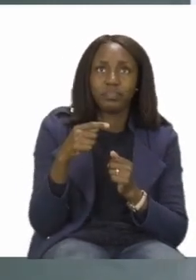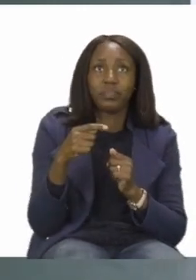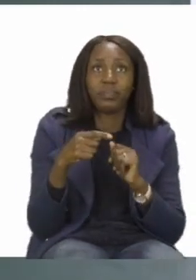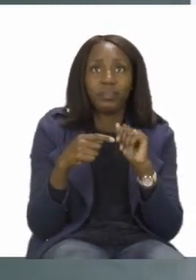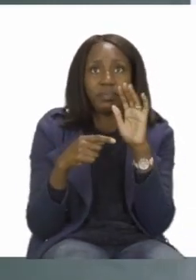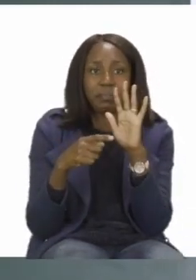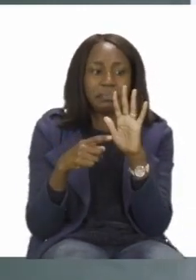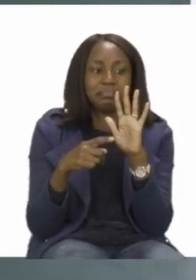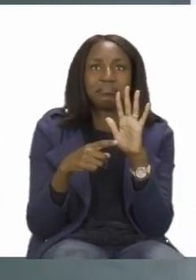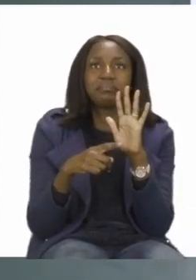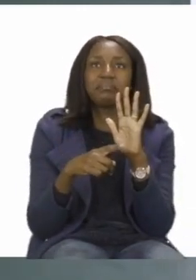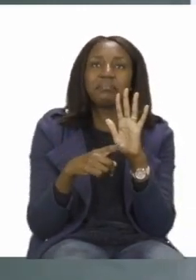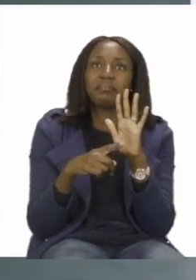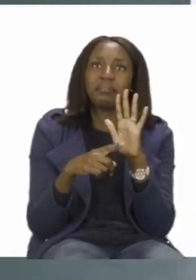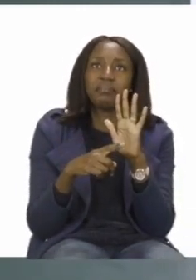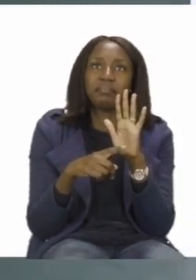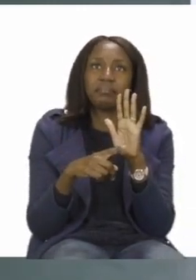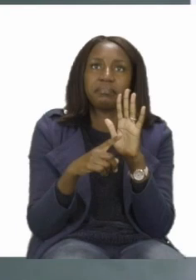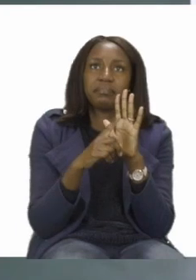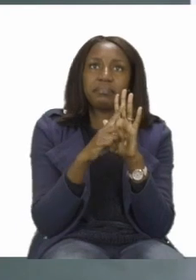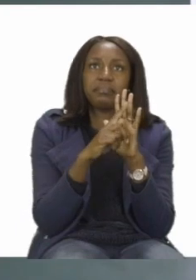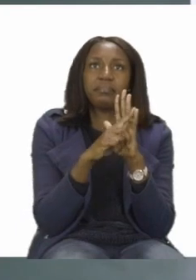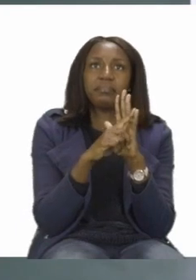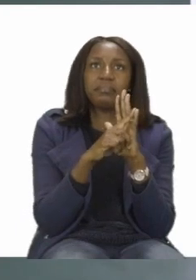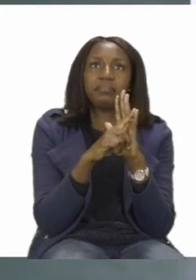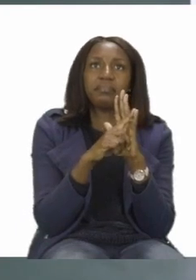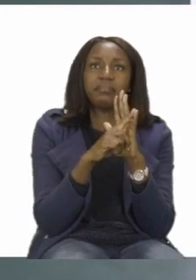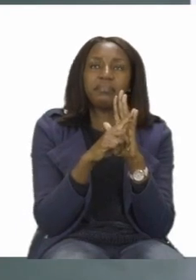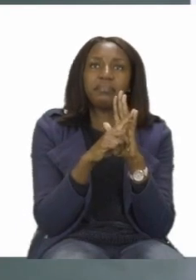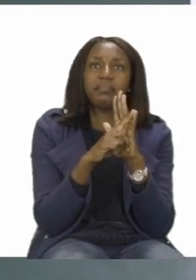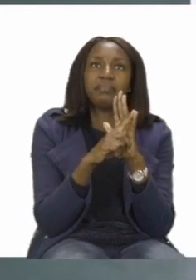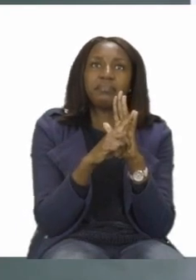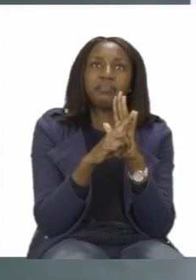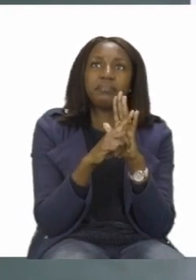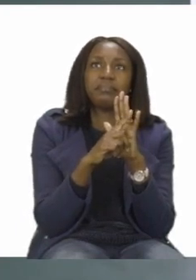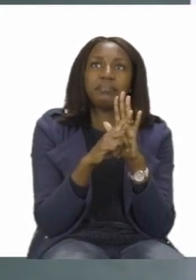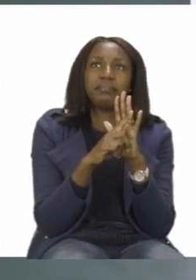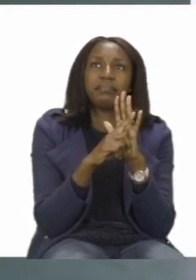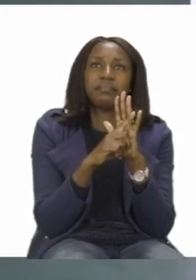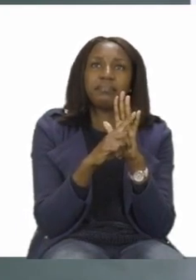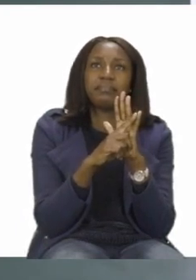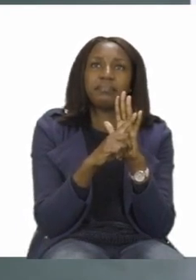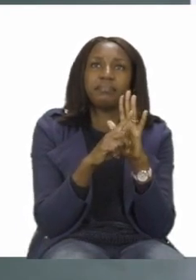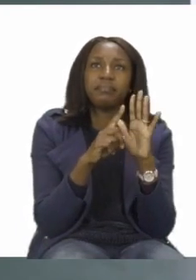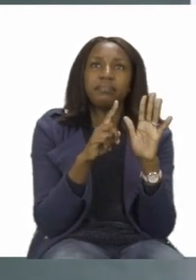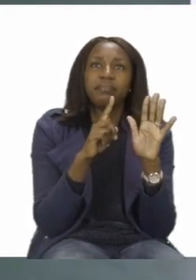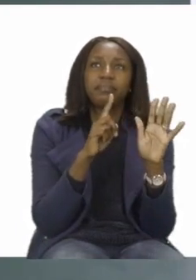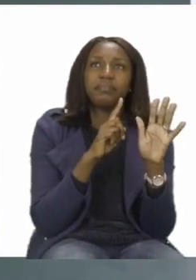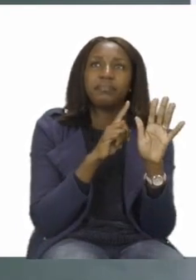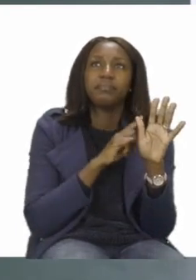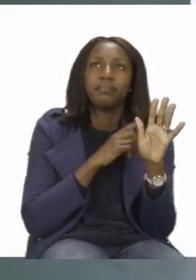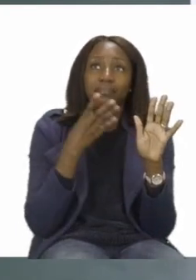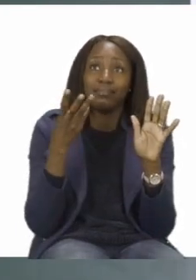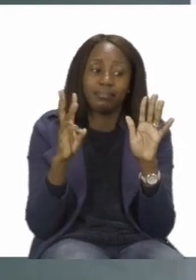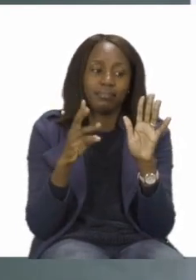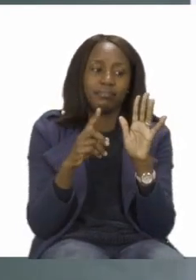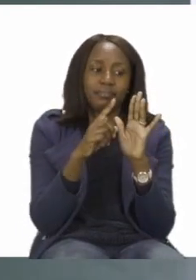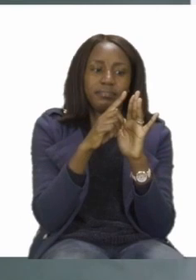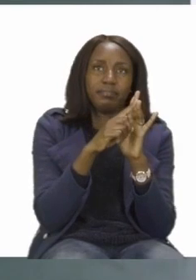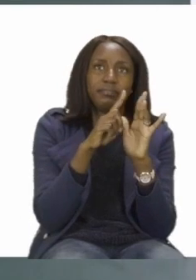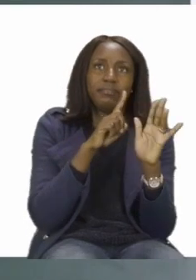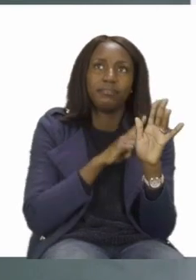get confused. So if we're counting backwards, then we say 16,